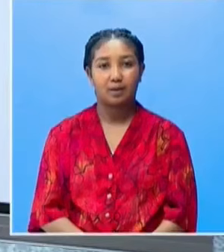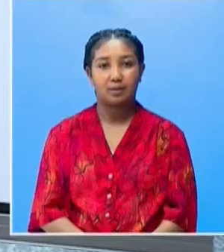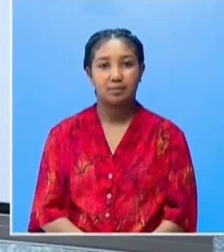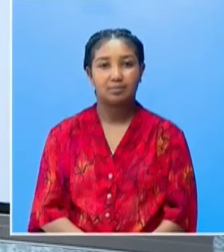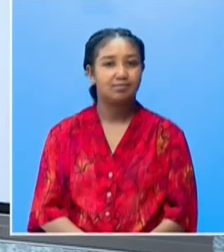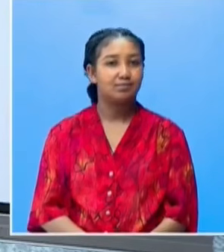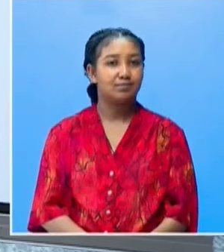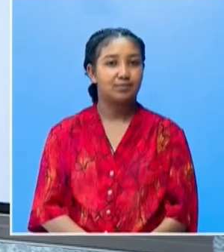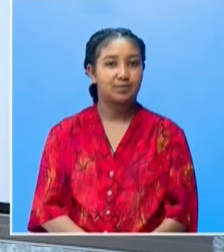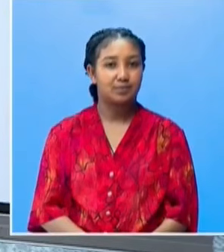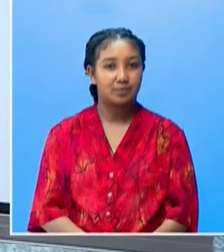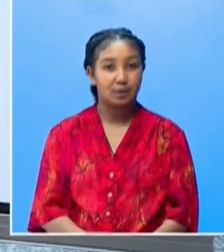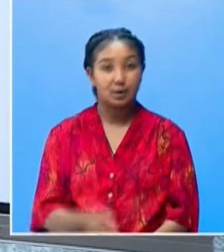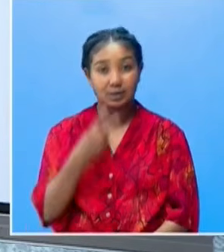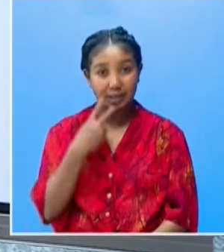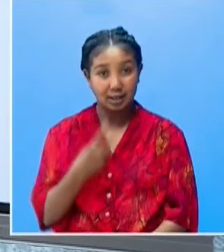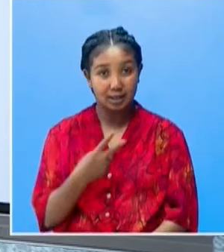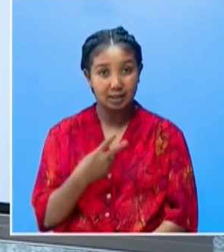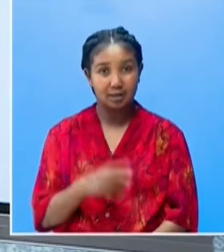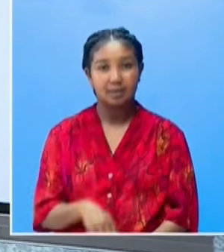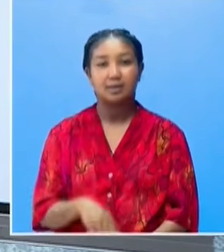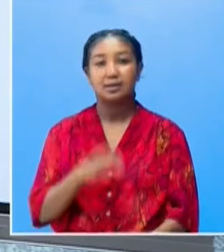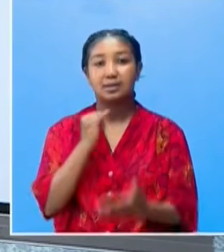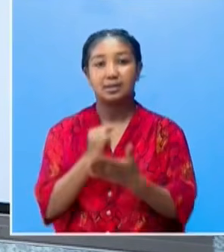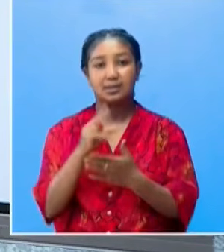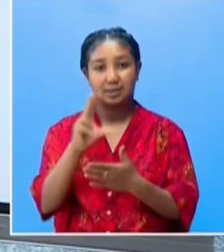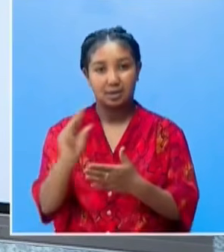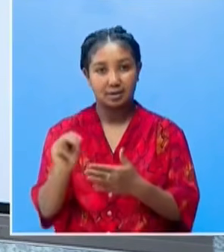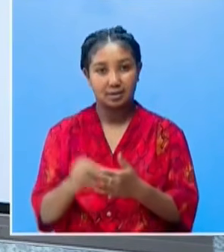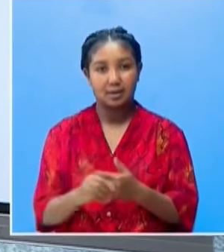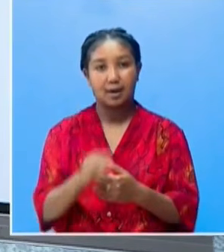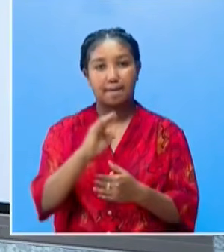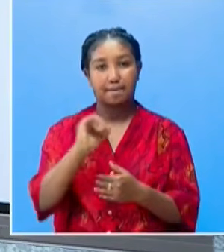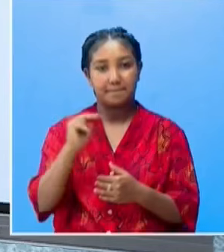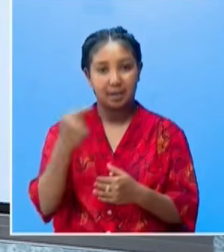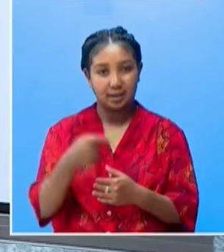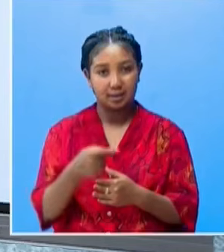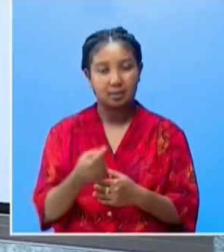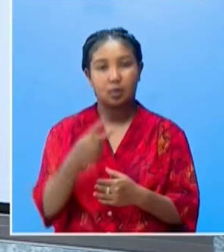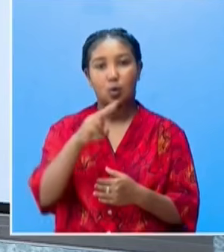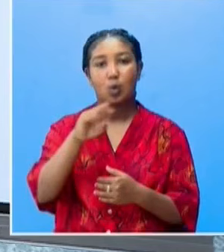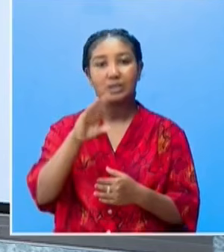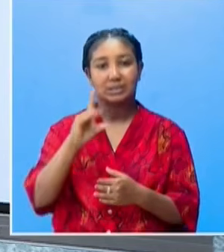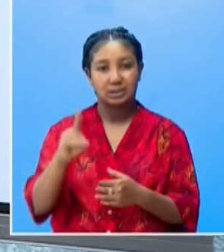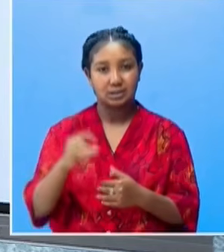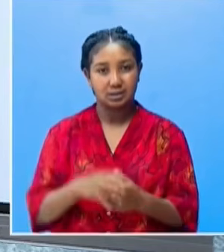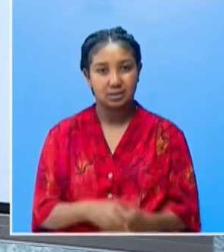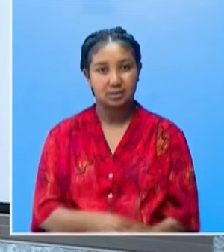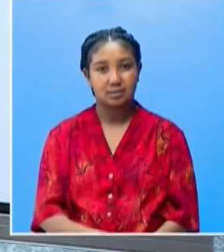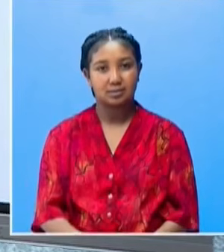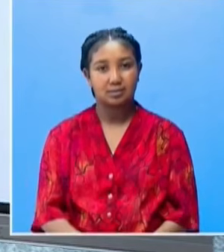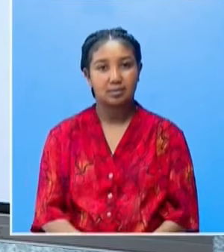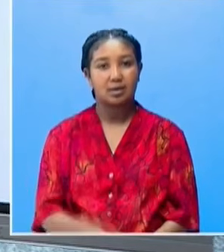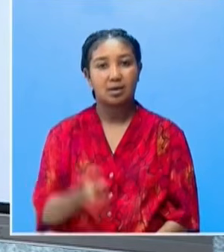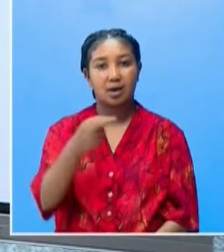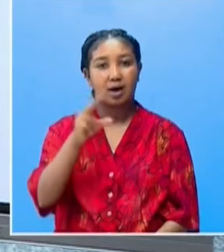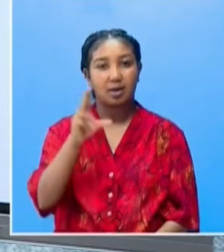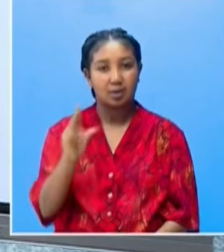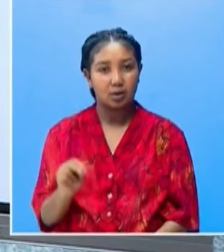Here we go. See? Is not being watched. Yeah? Are